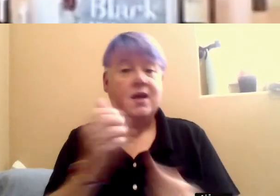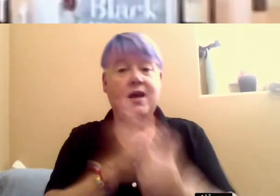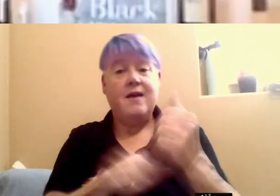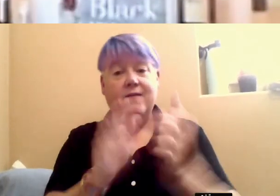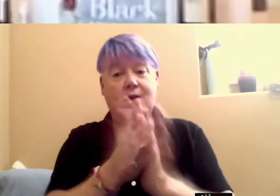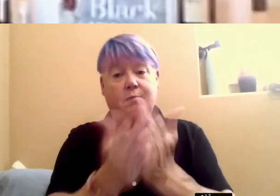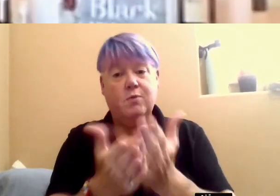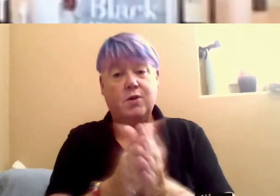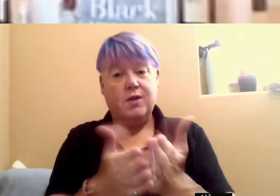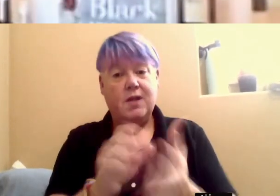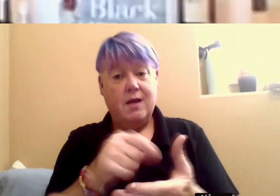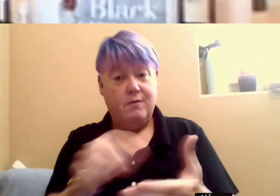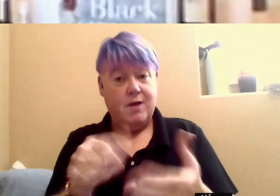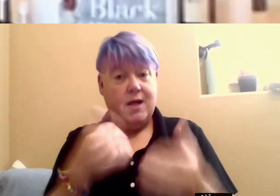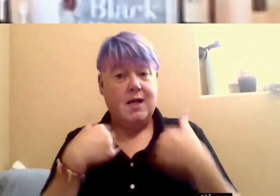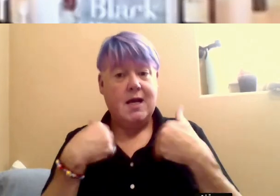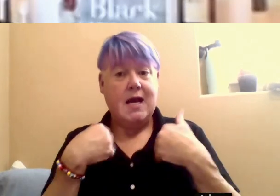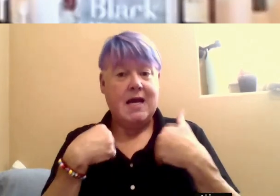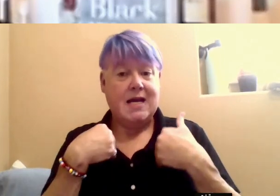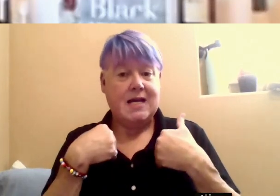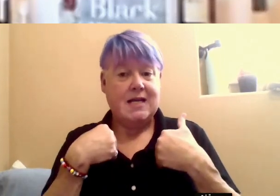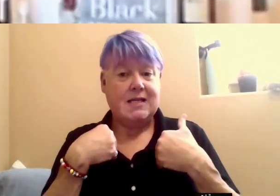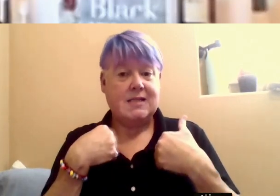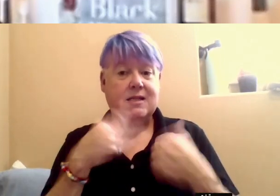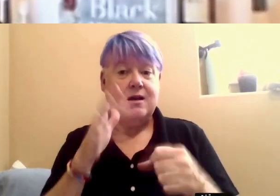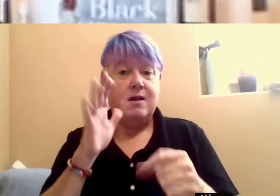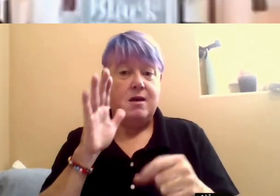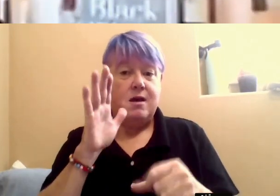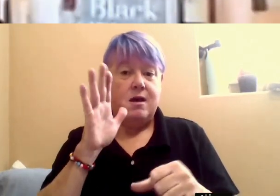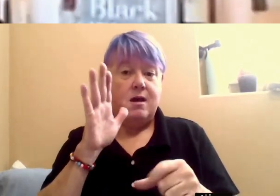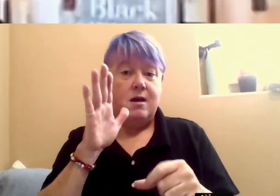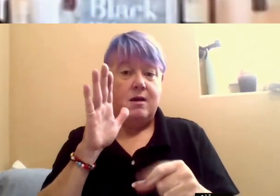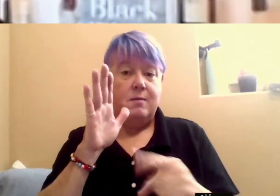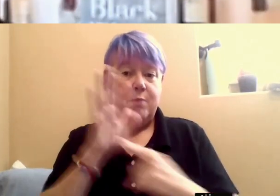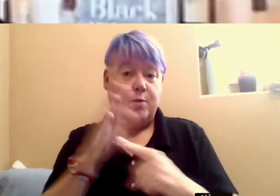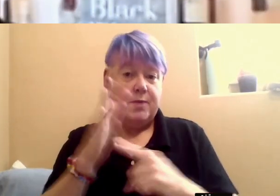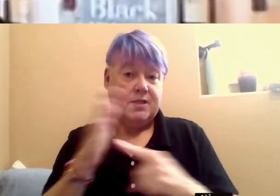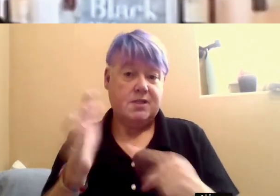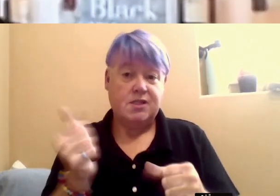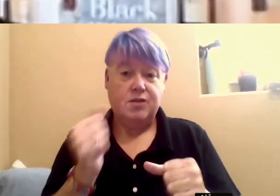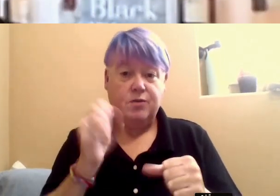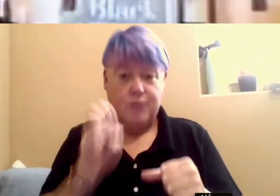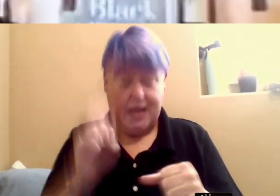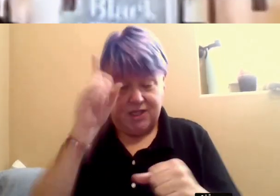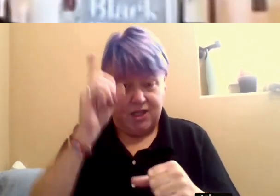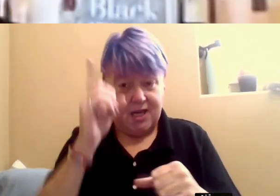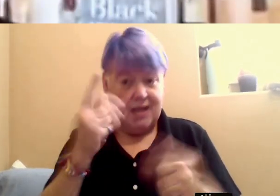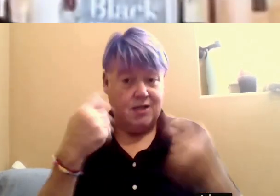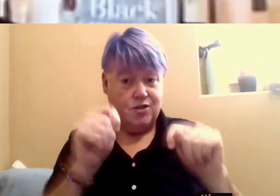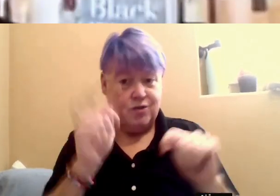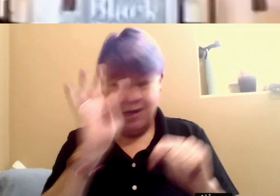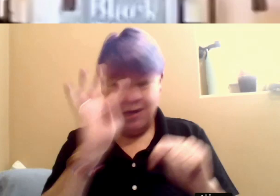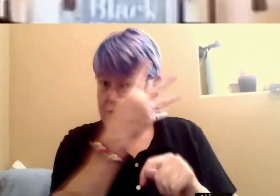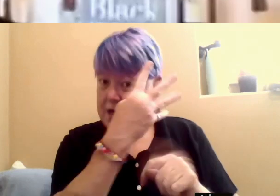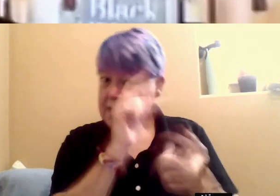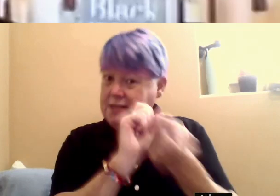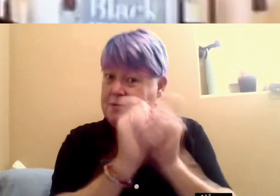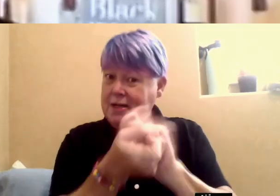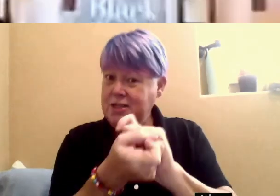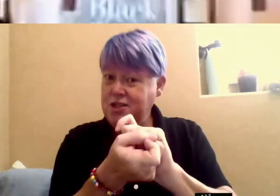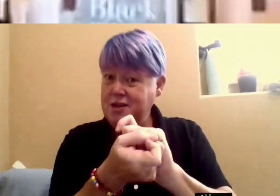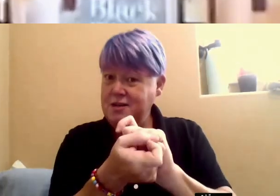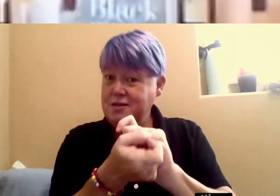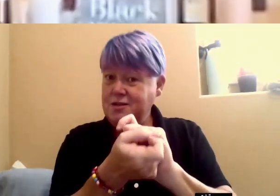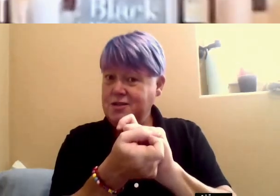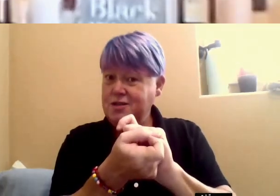a really explicit purpose to educate, and to try to create some sort of change, and to